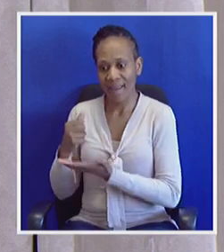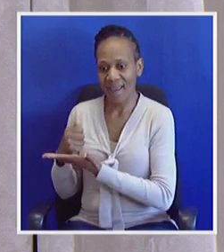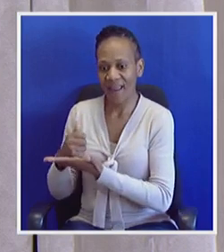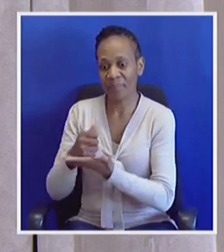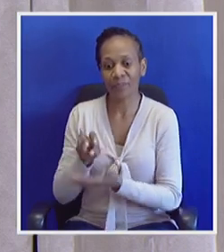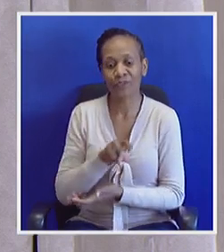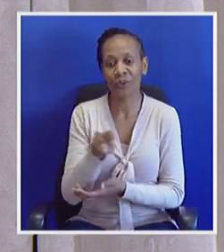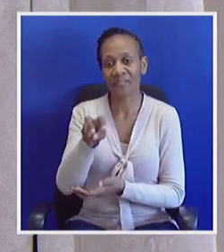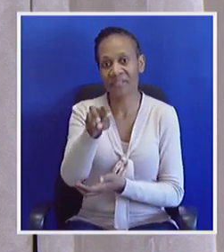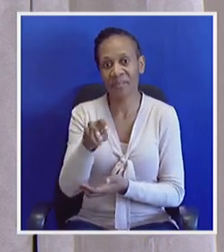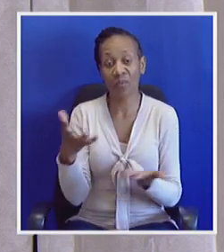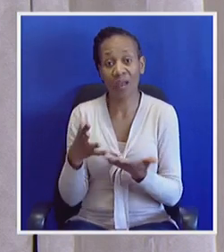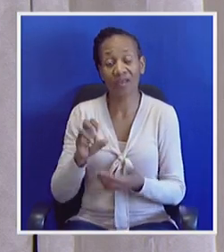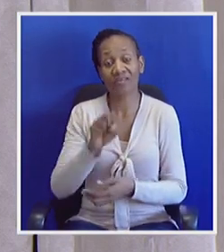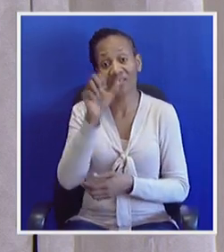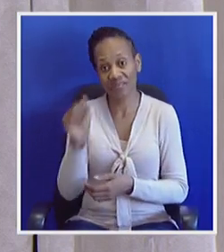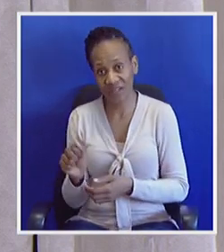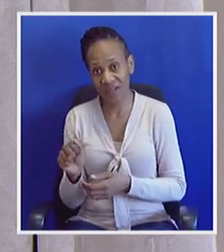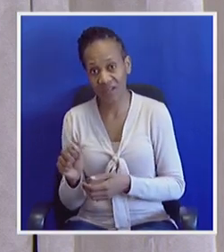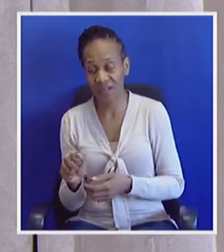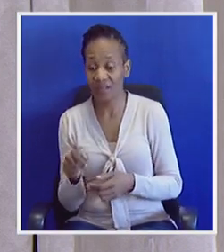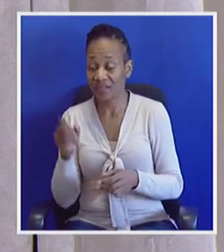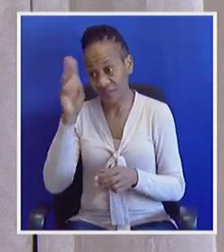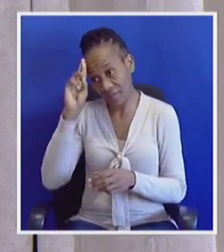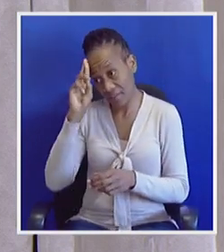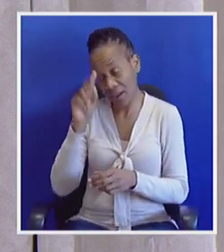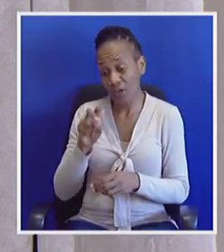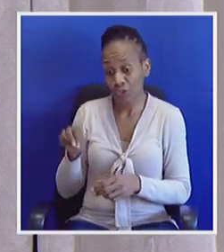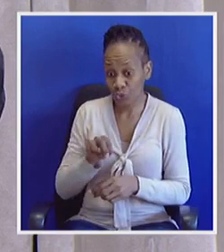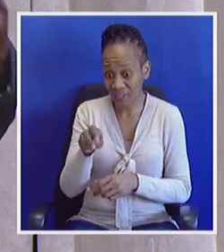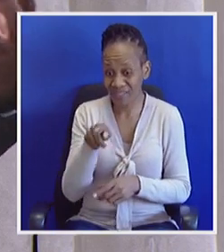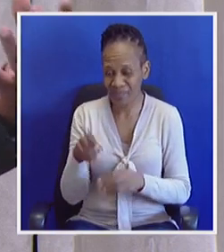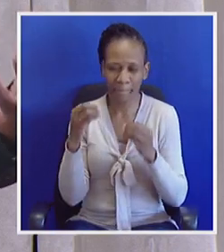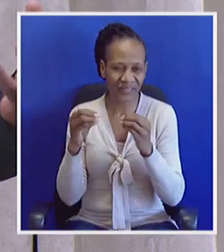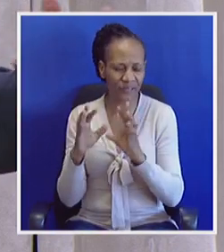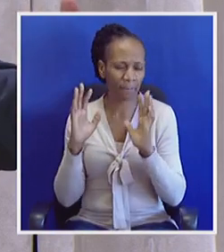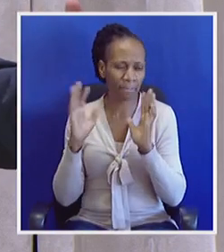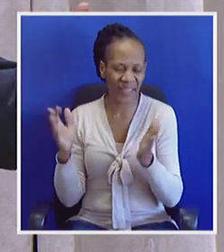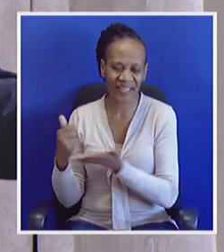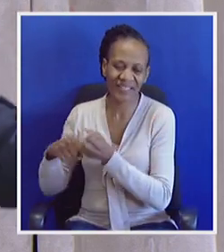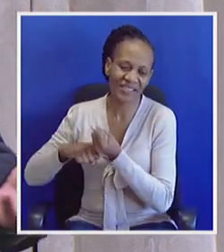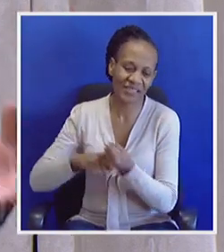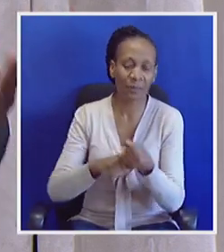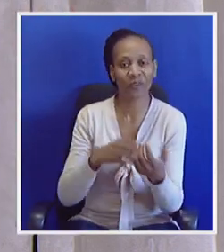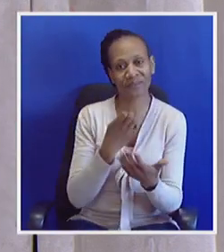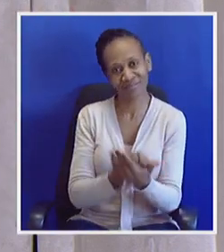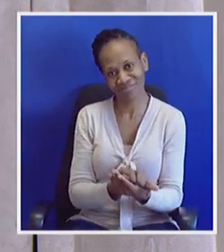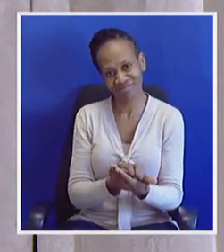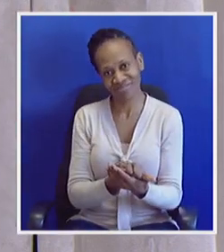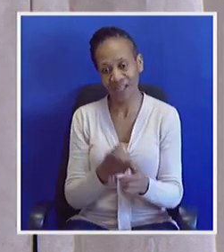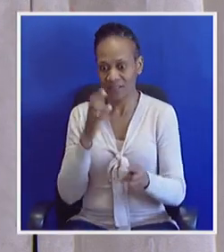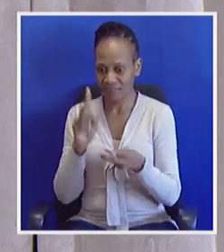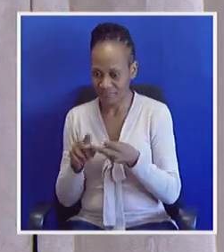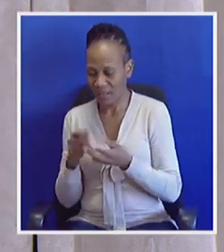our country, and tourism is a big sector of our economy that is creating a lot of